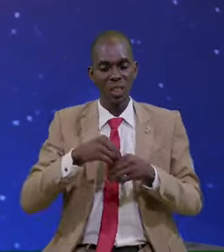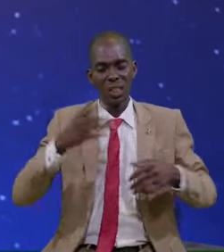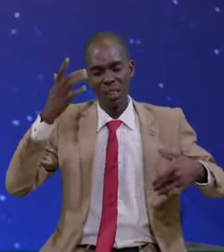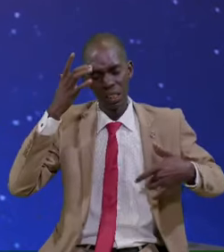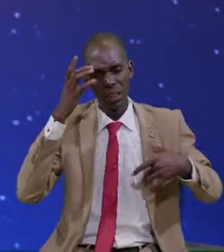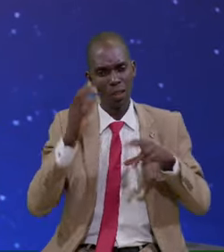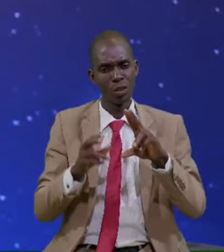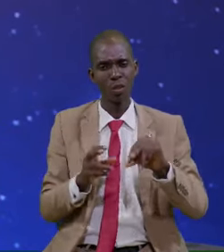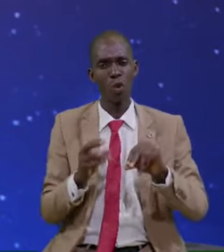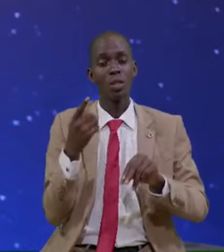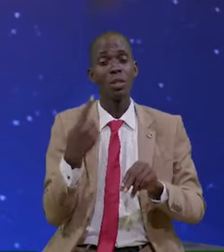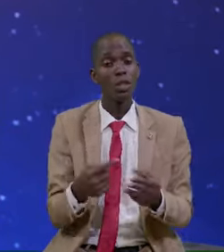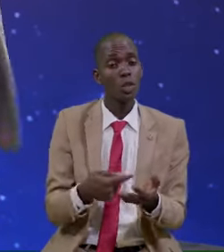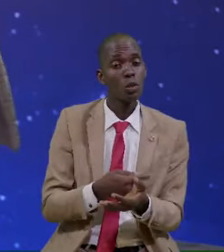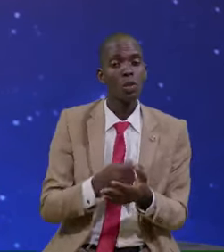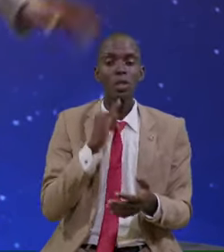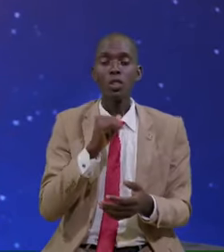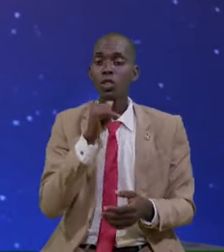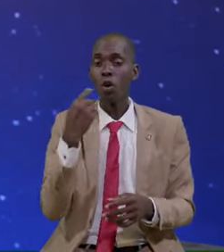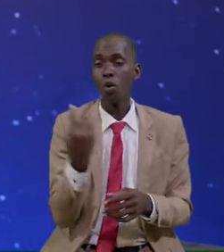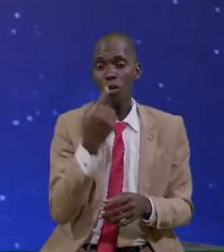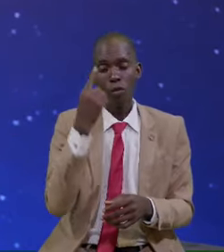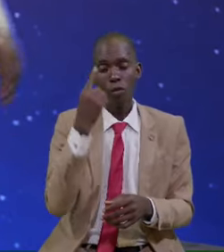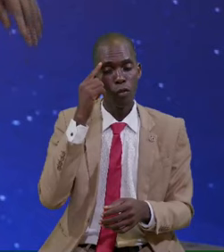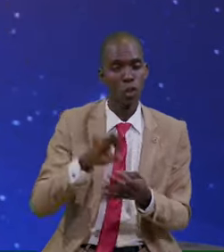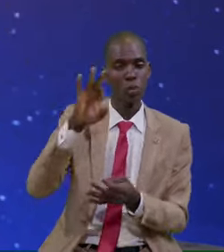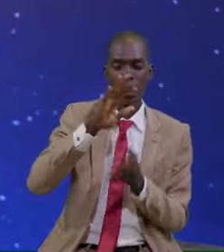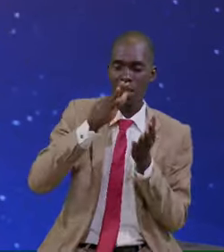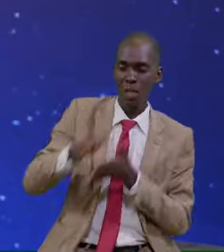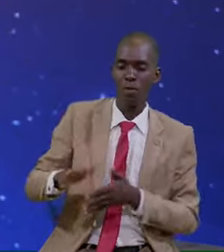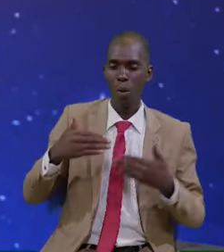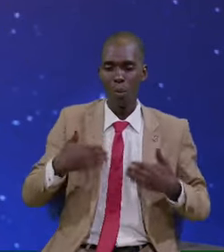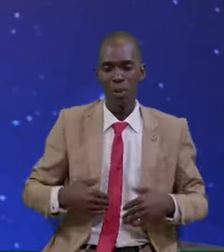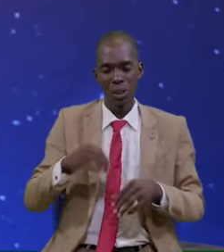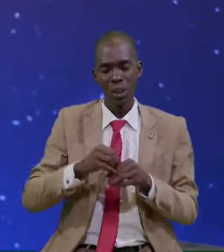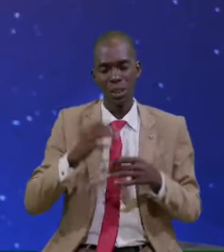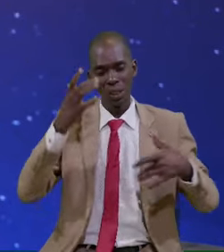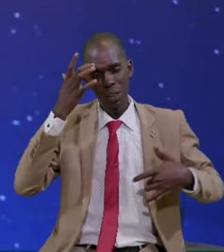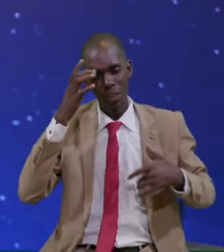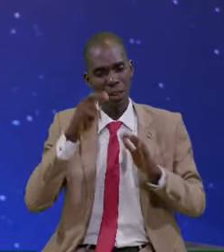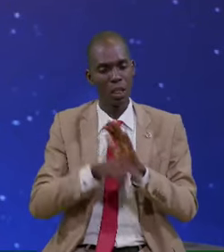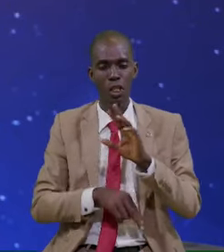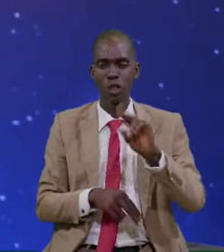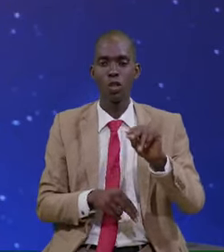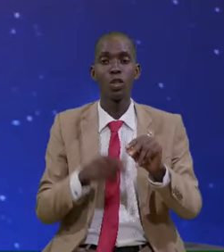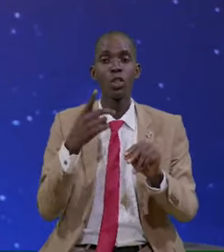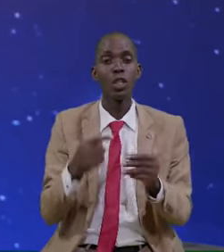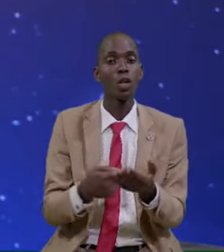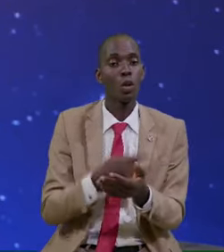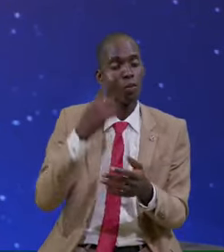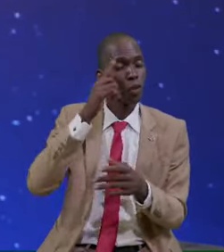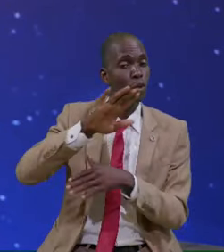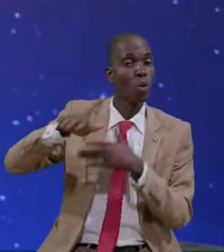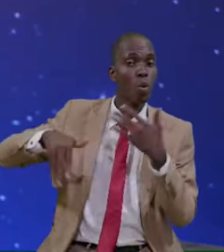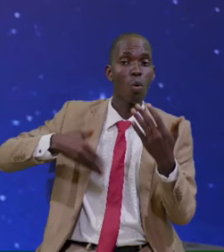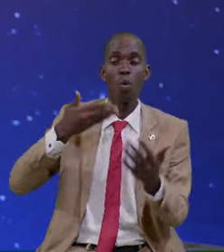not just for your spirit and then leaves your body in sickness. The gospel for the whole man. The gospel for